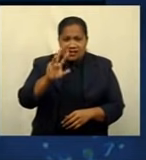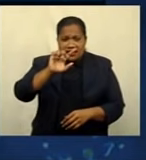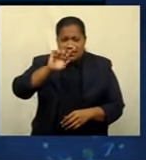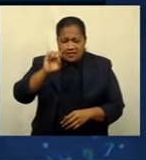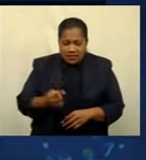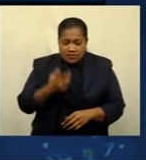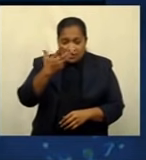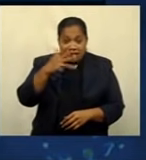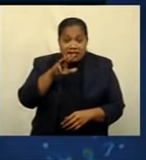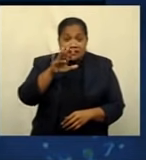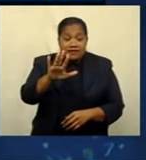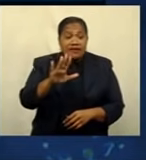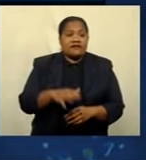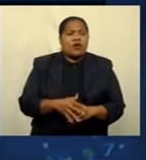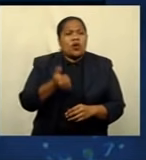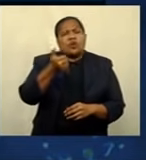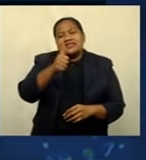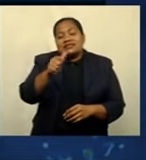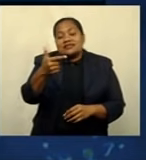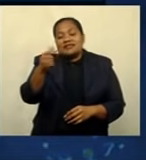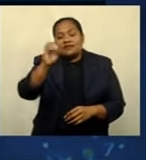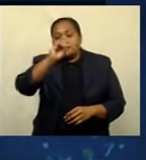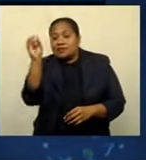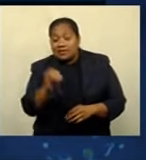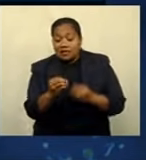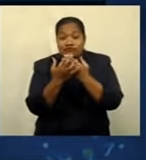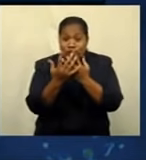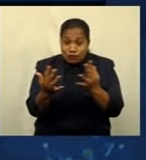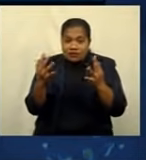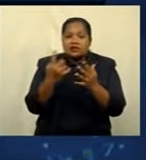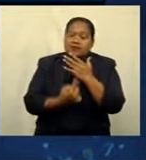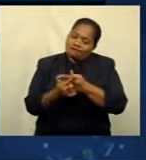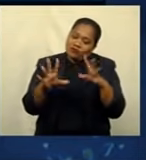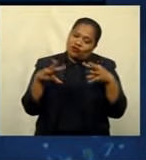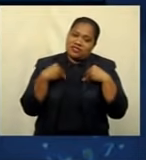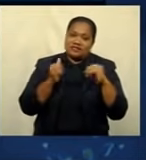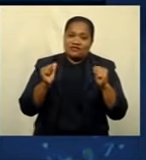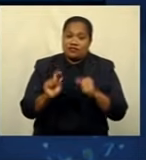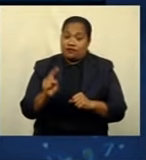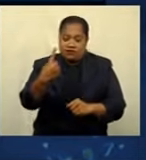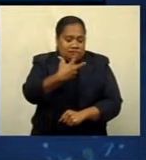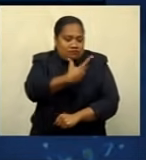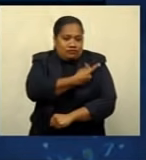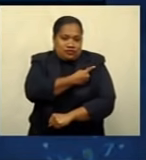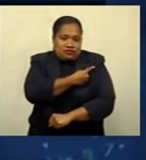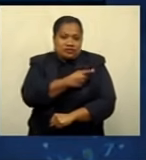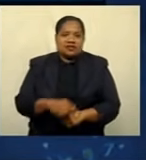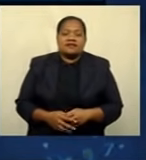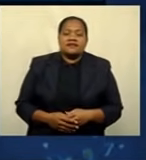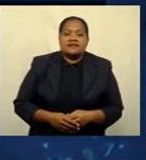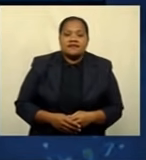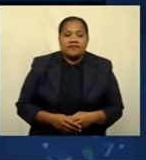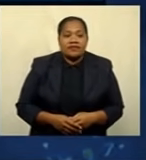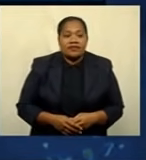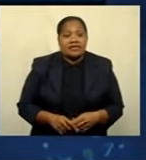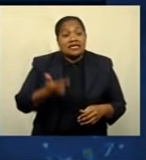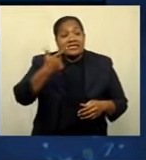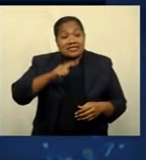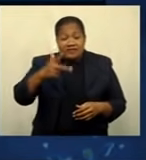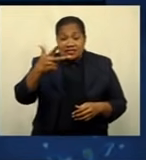393,095 or 67% of the population has received their first dose of the AstraZeneca vaccine.